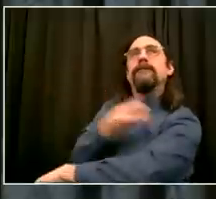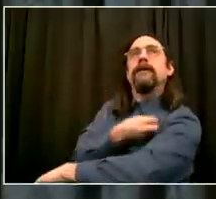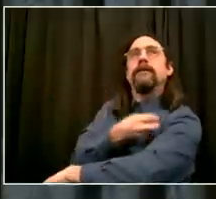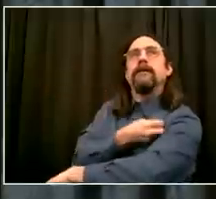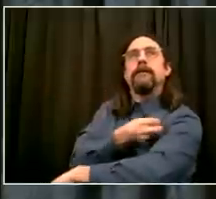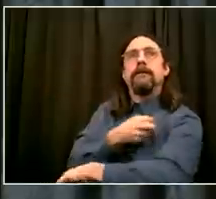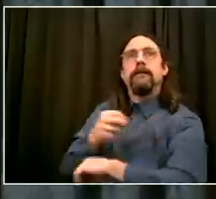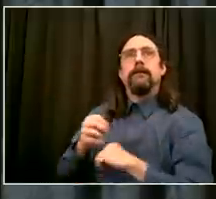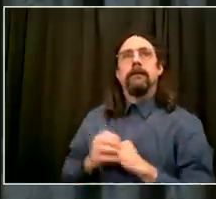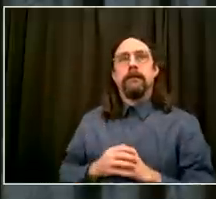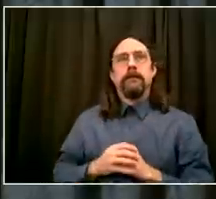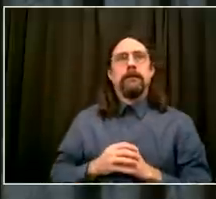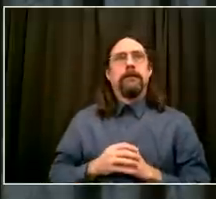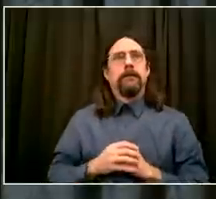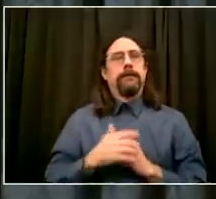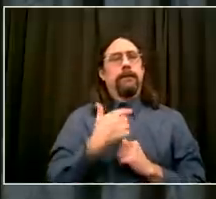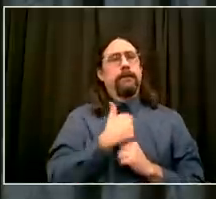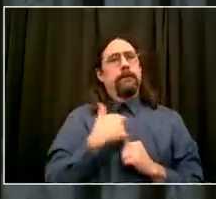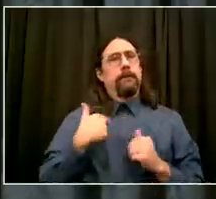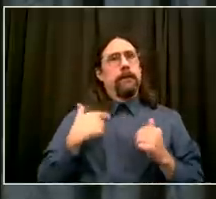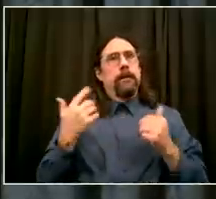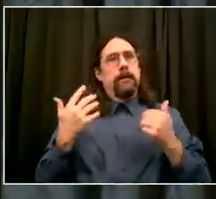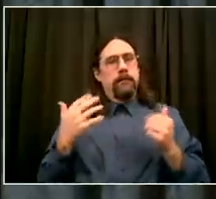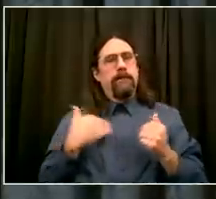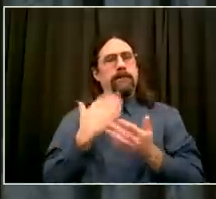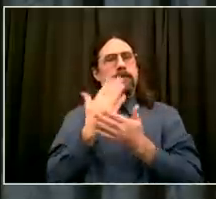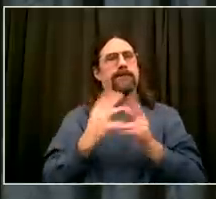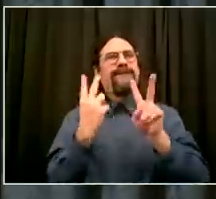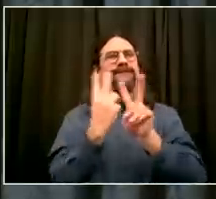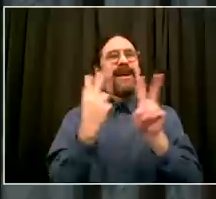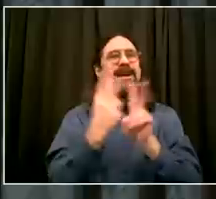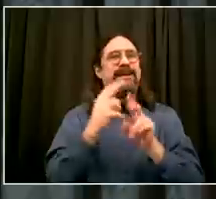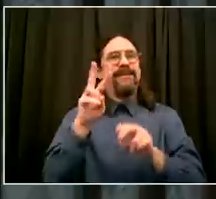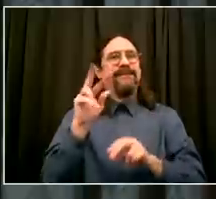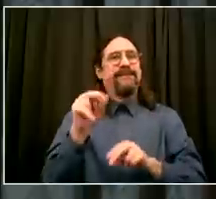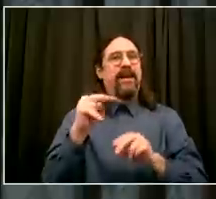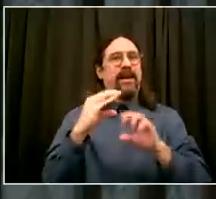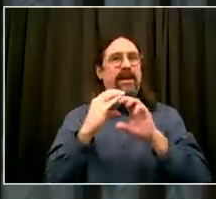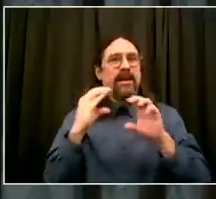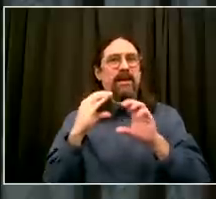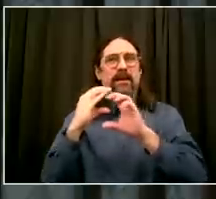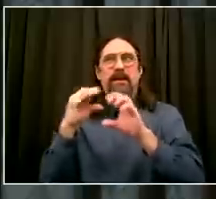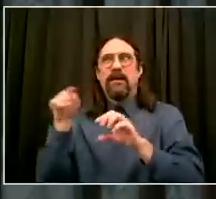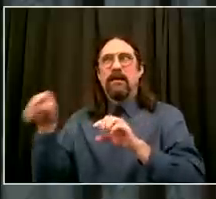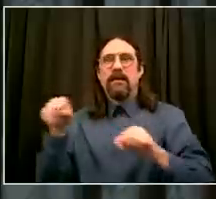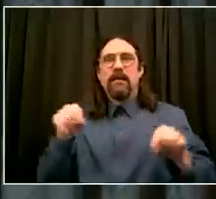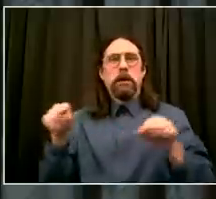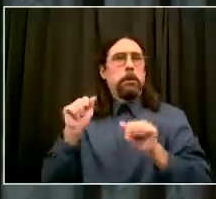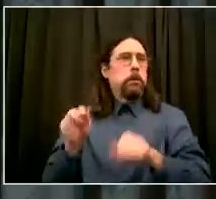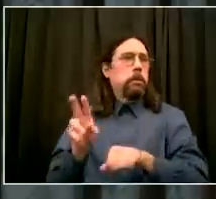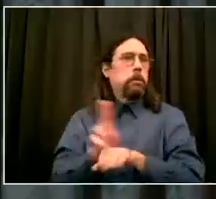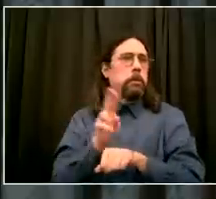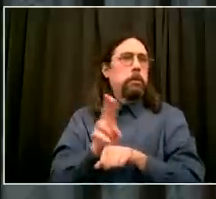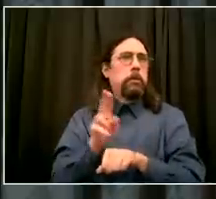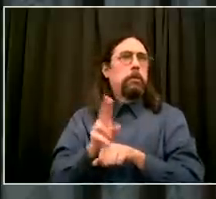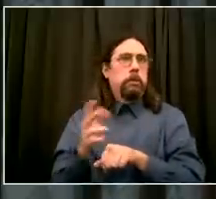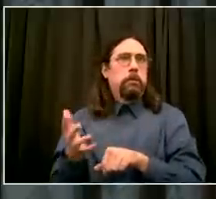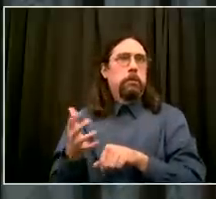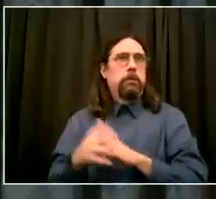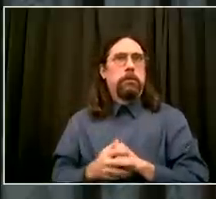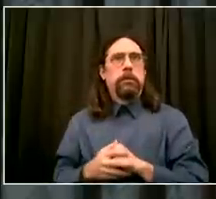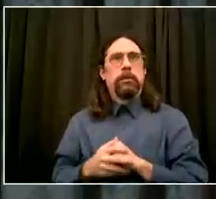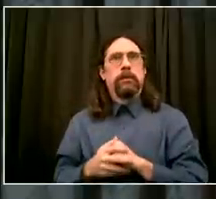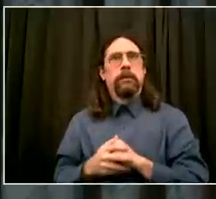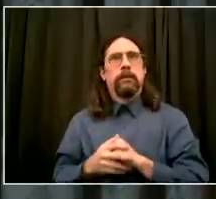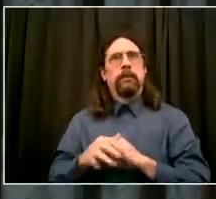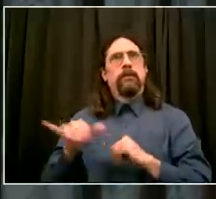transportation for older adults, and also we're working closely with AccessoRide to make sure that we do that. So once we have a fully developed